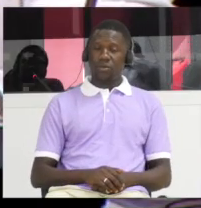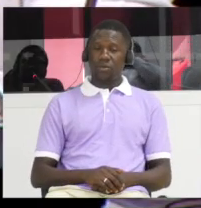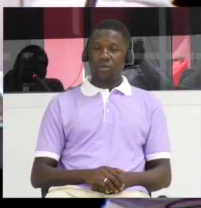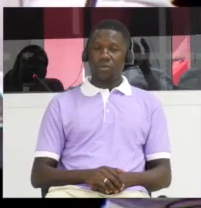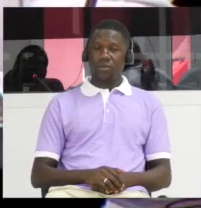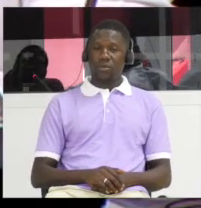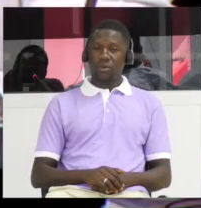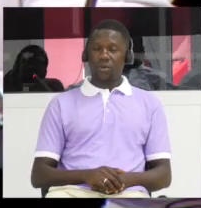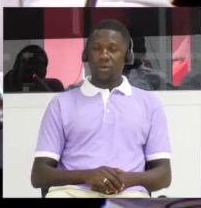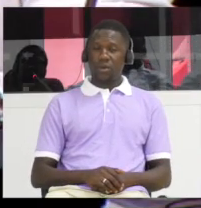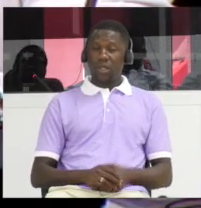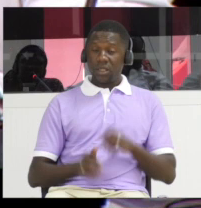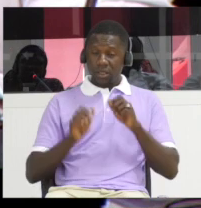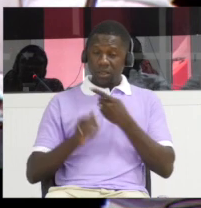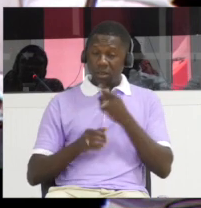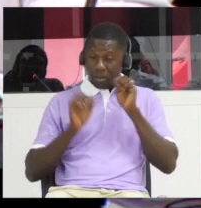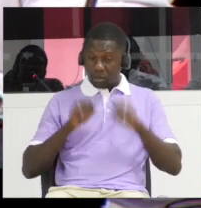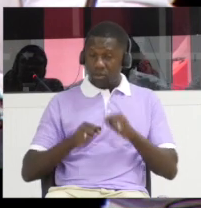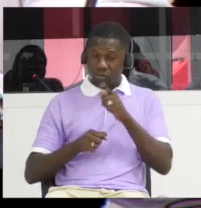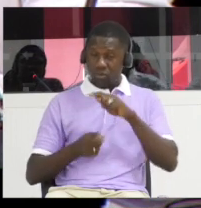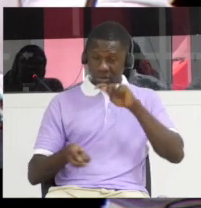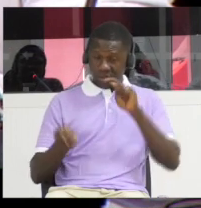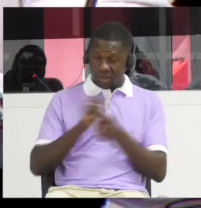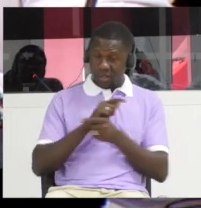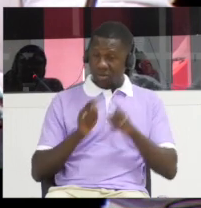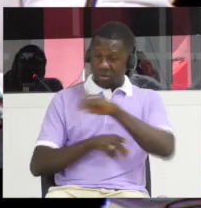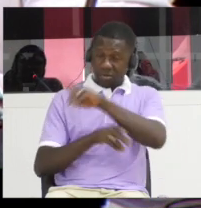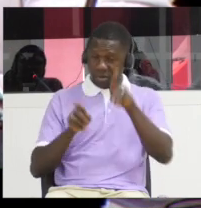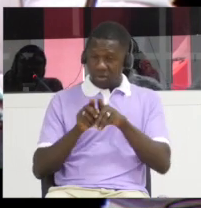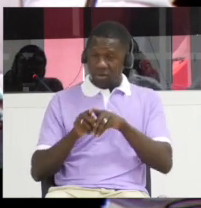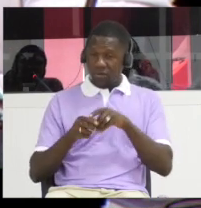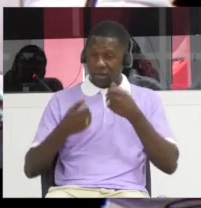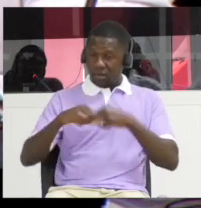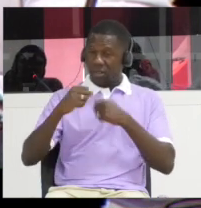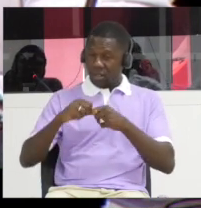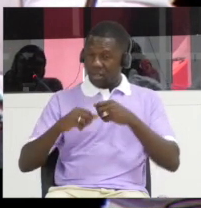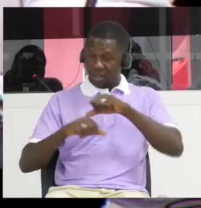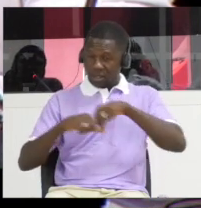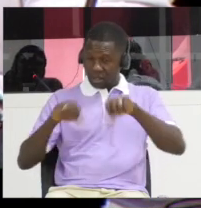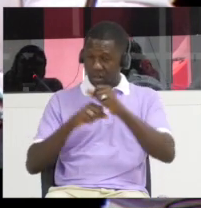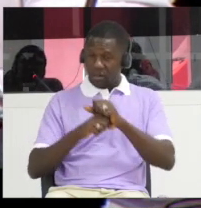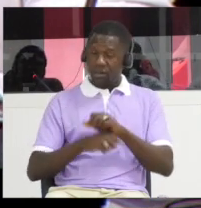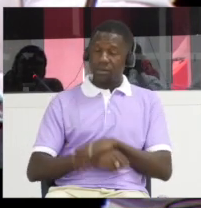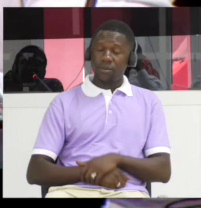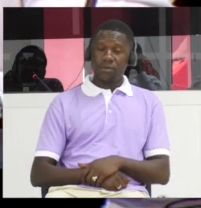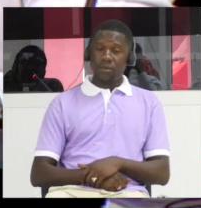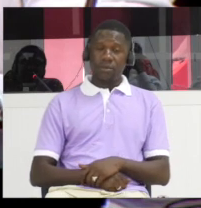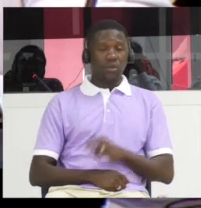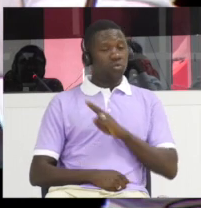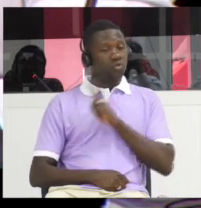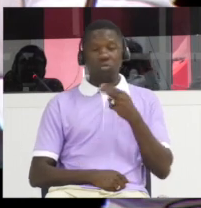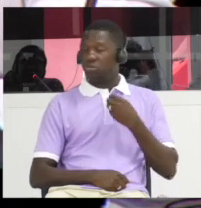such an exercise? No, I was not involved in the planning of the